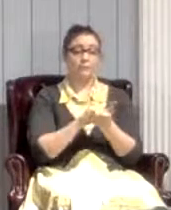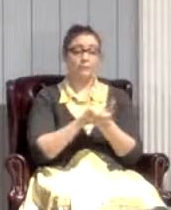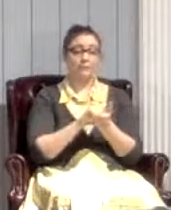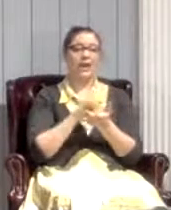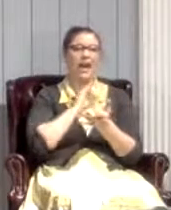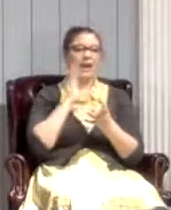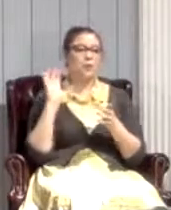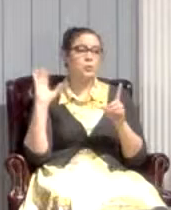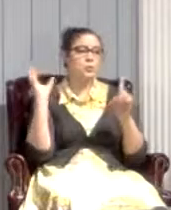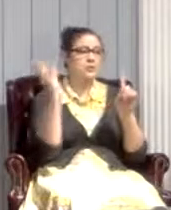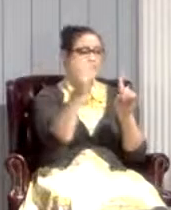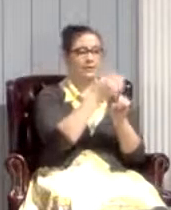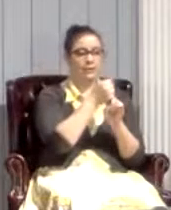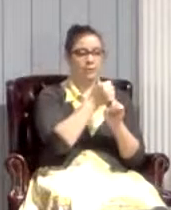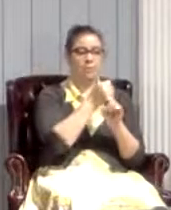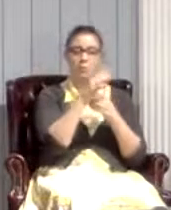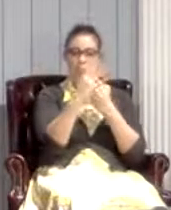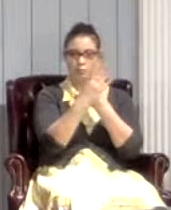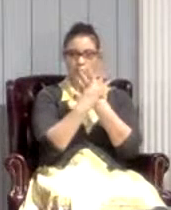prisoner.